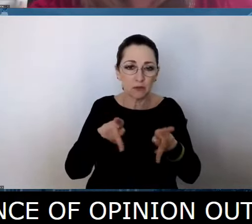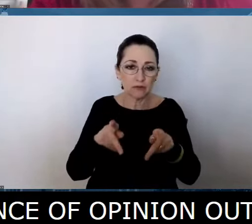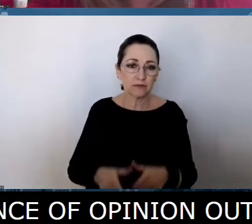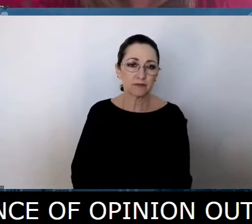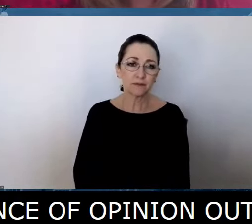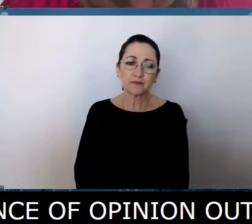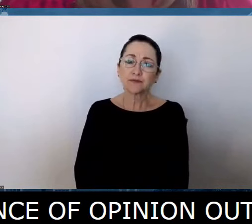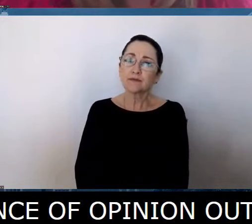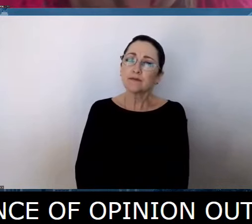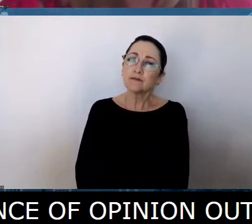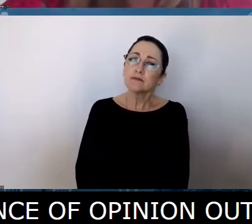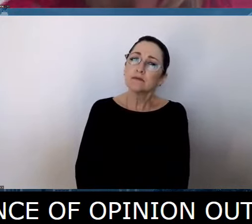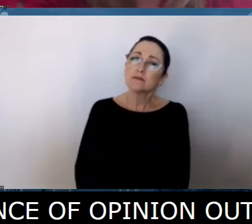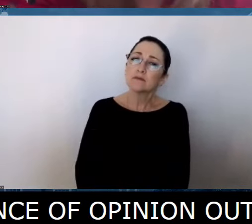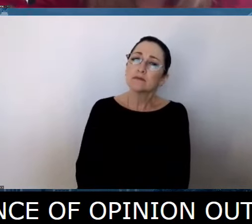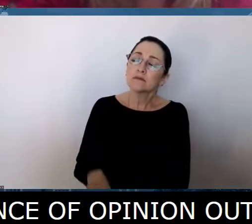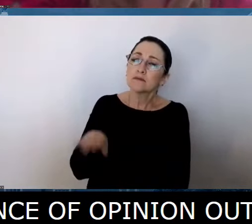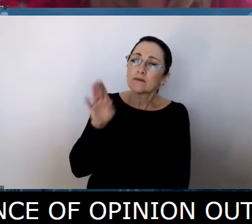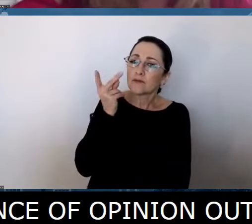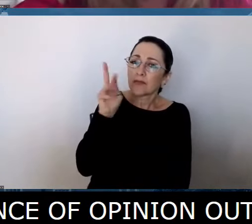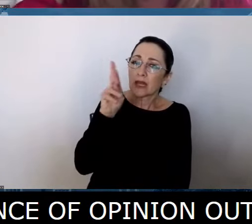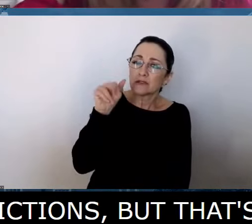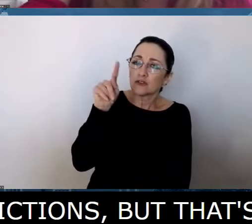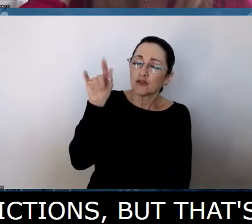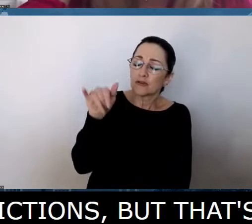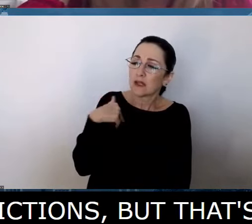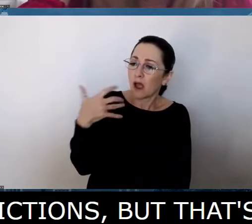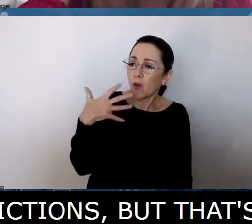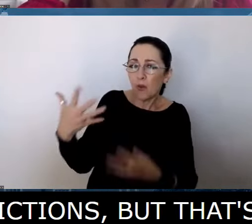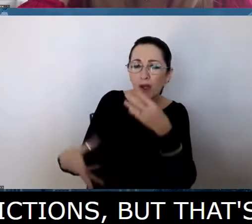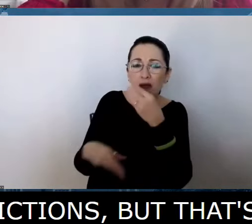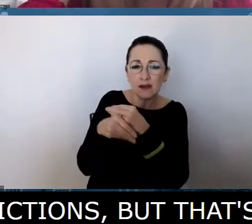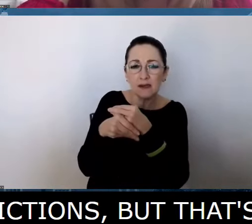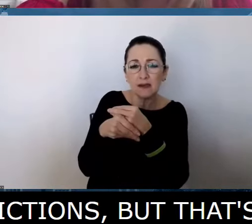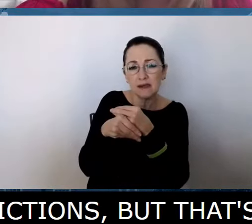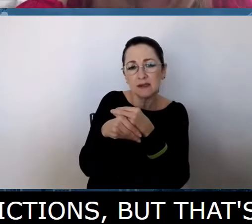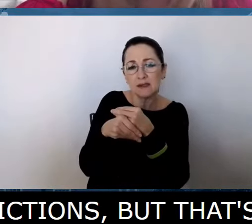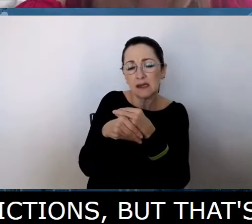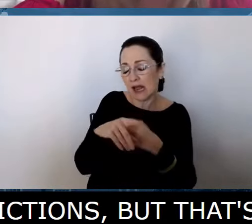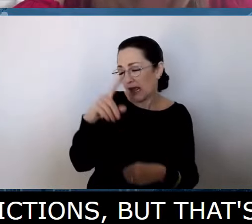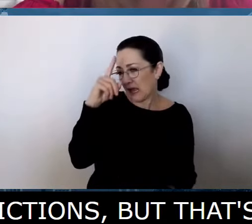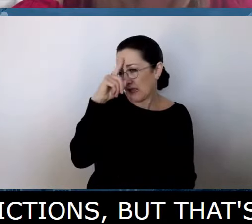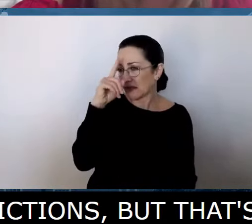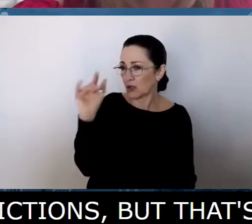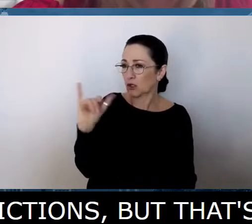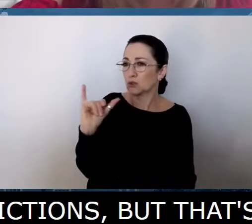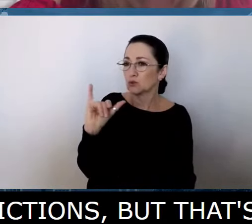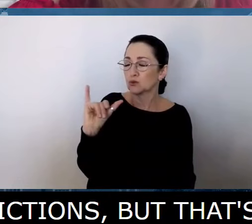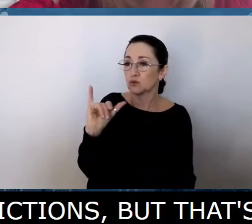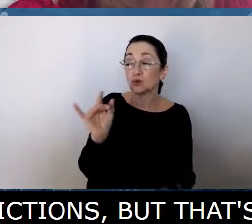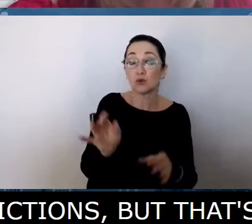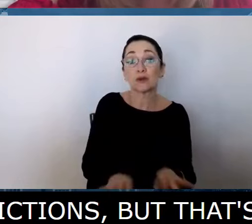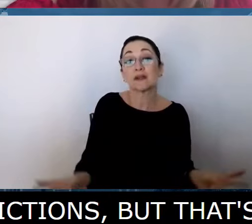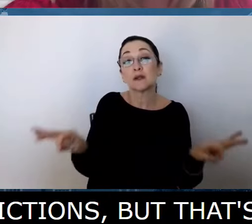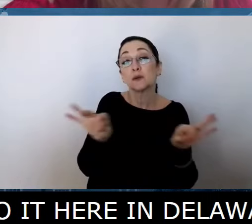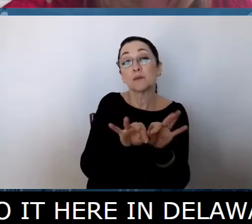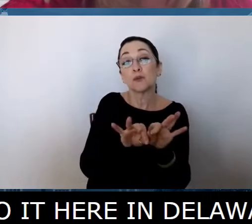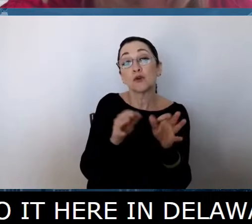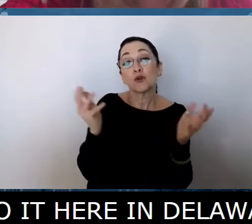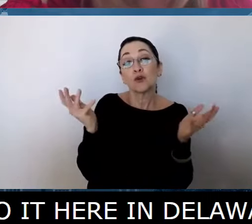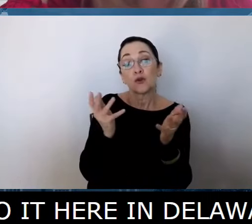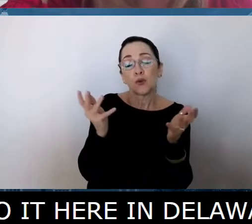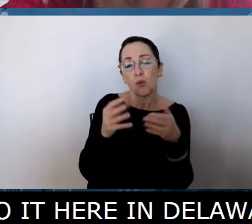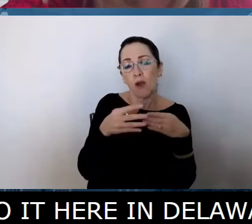Governor, if I can add to that, I think one important piece of this is to